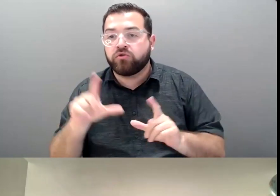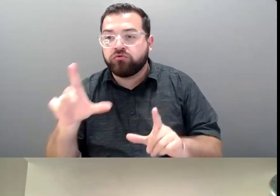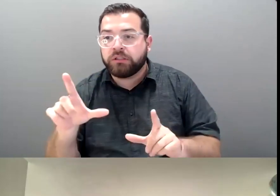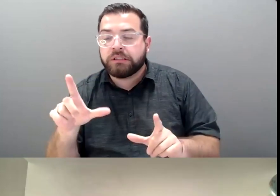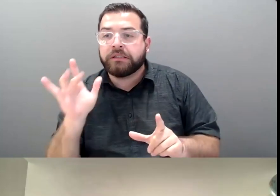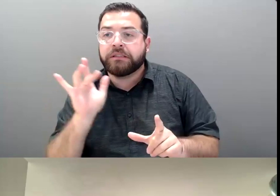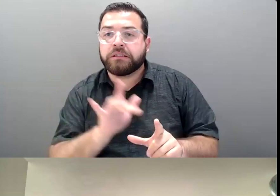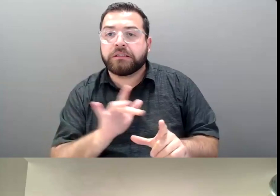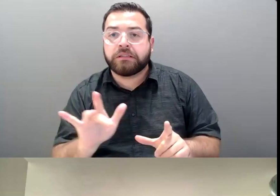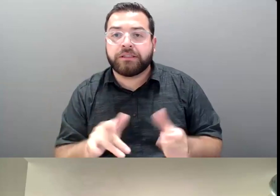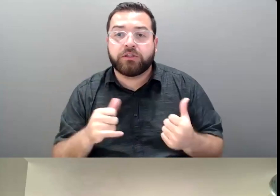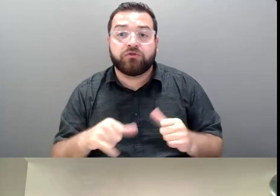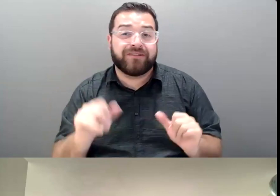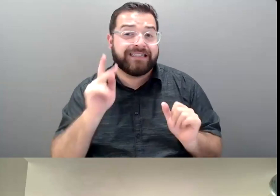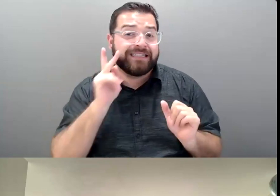work.